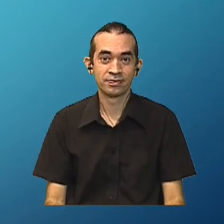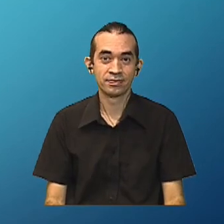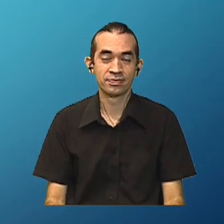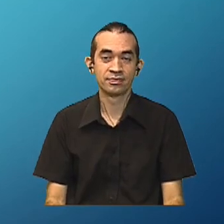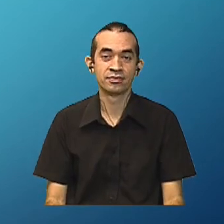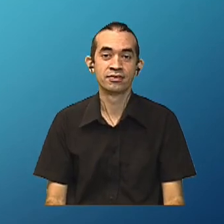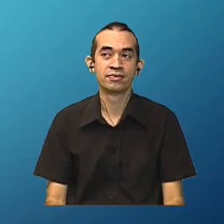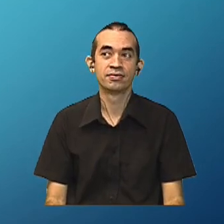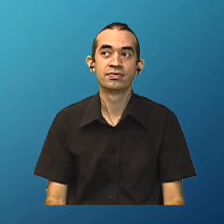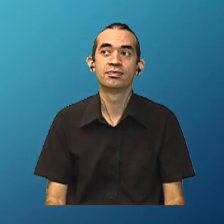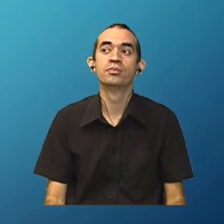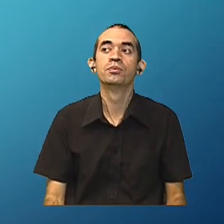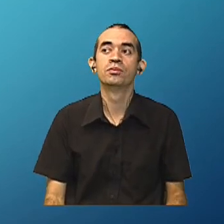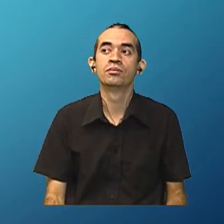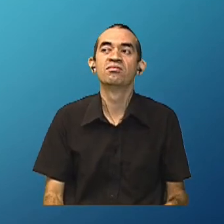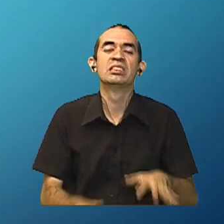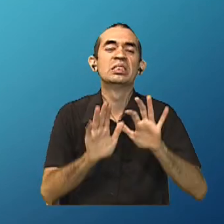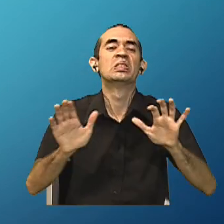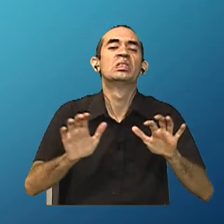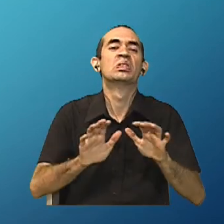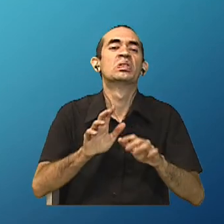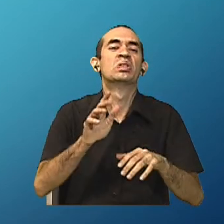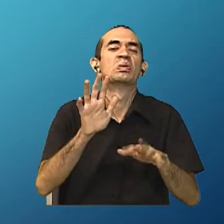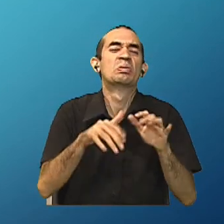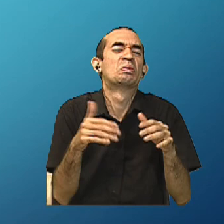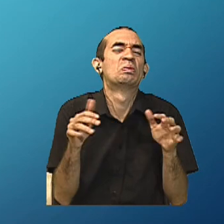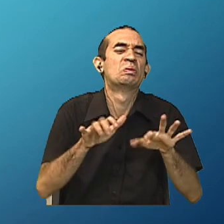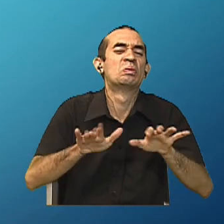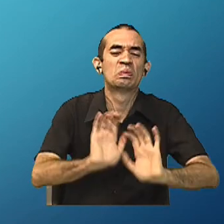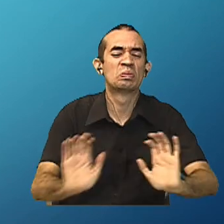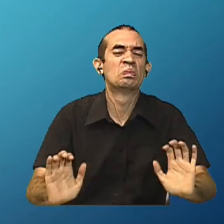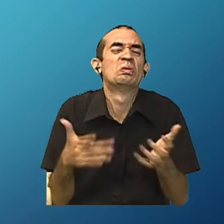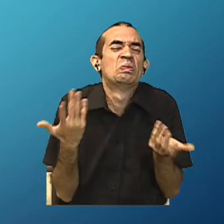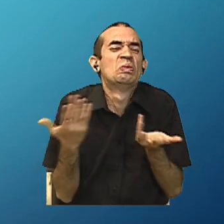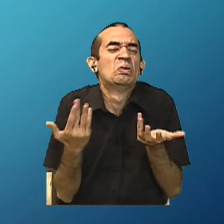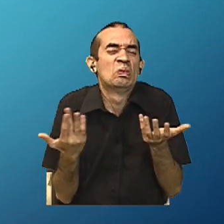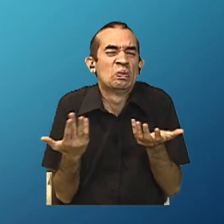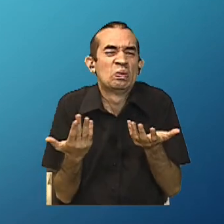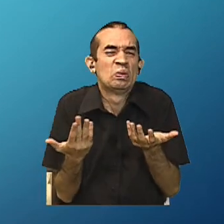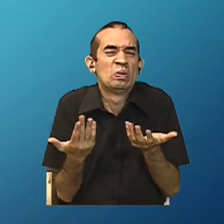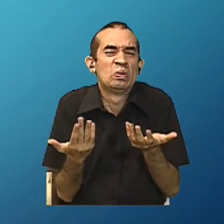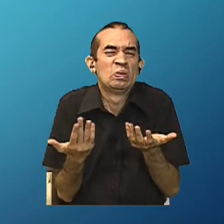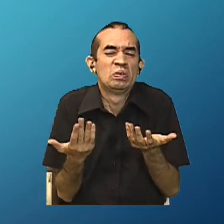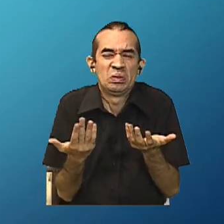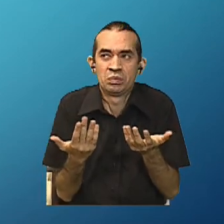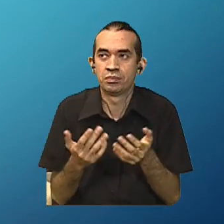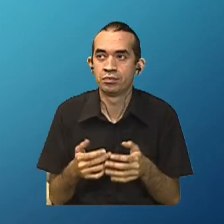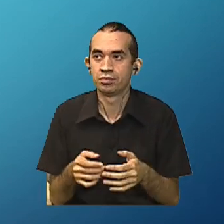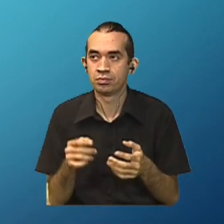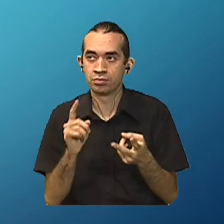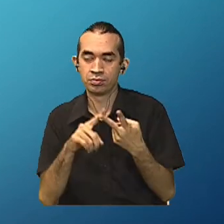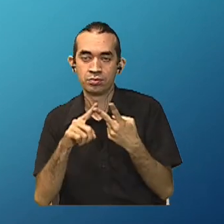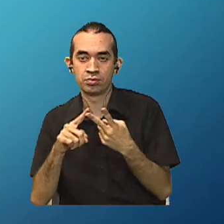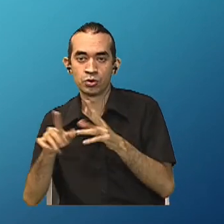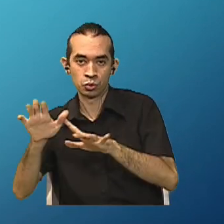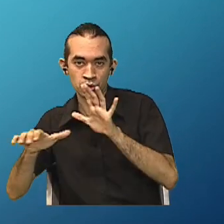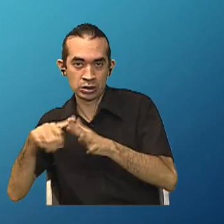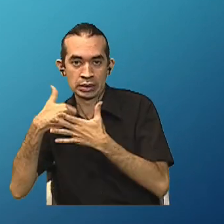What do children use for computers? Tell me. How do computers help human